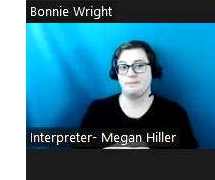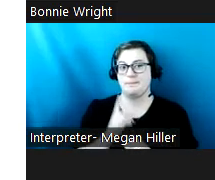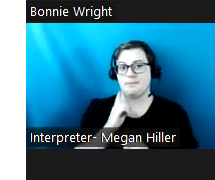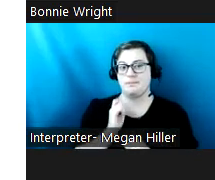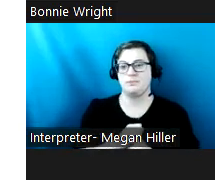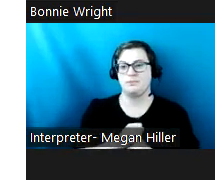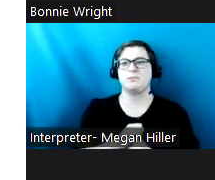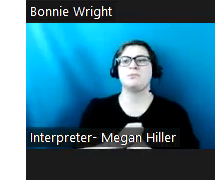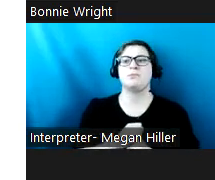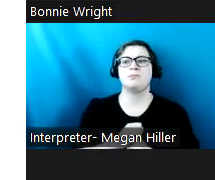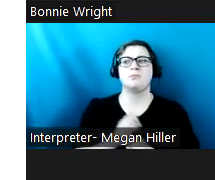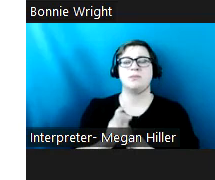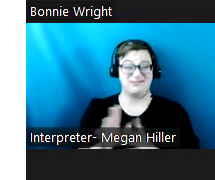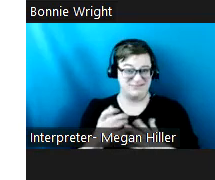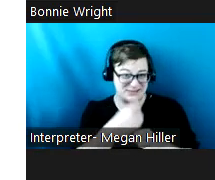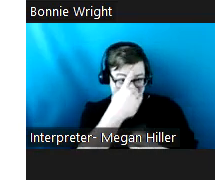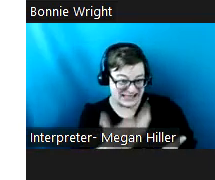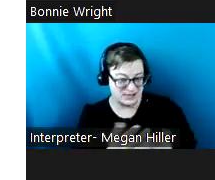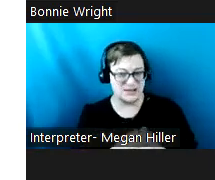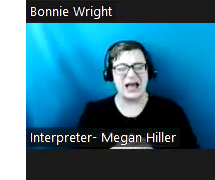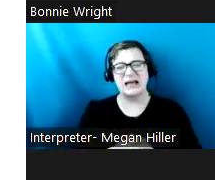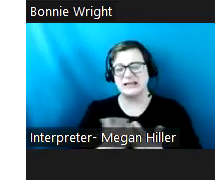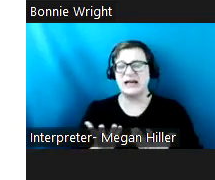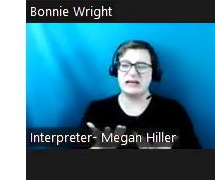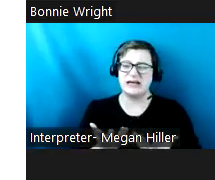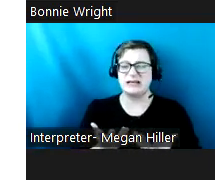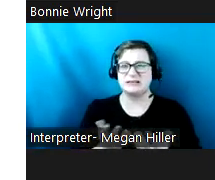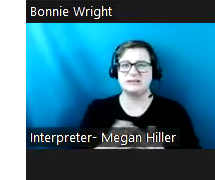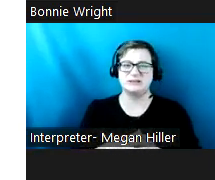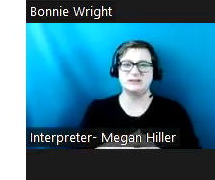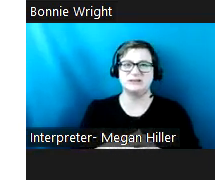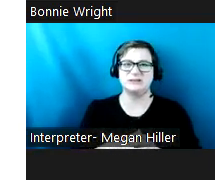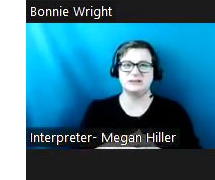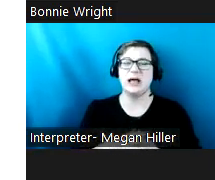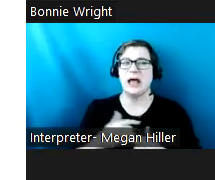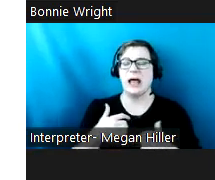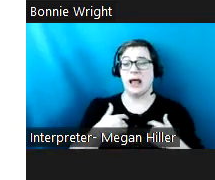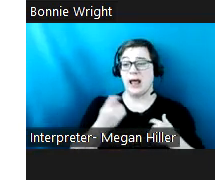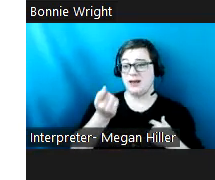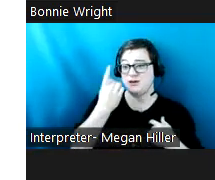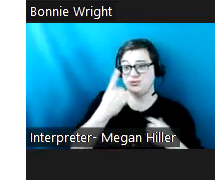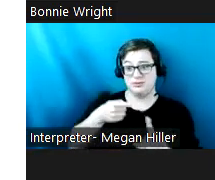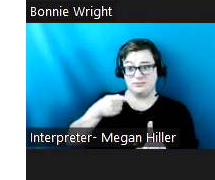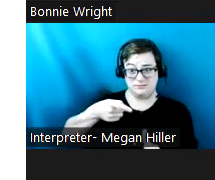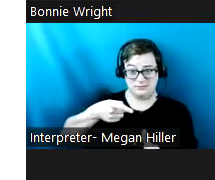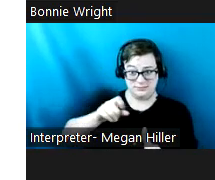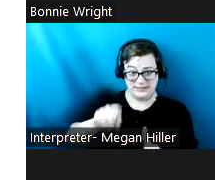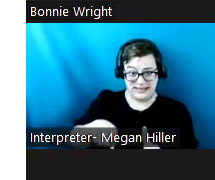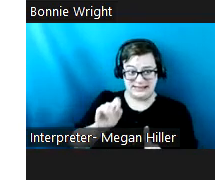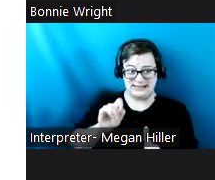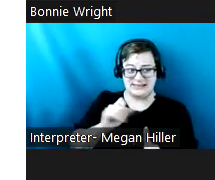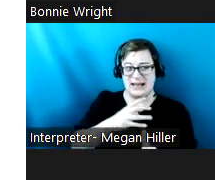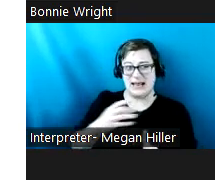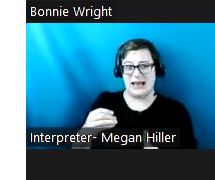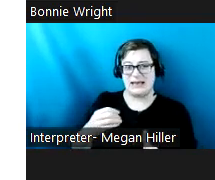Okay. Does that make a little more sense? Well, it makes, I'll say, I understand now what you're saying, and I'll just